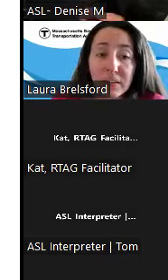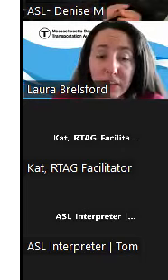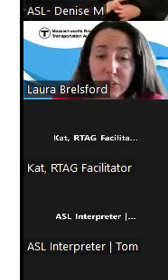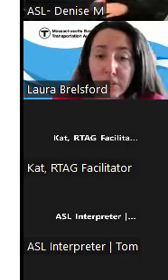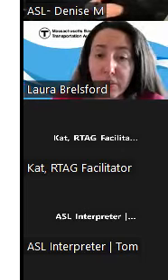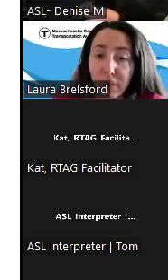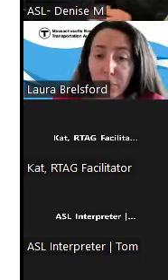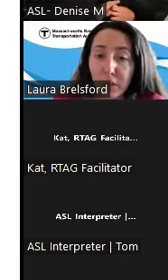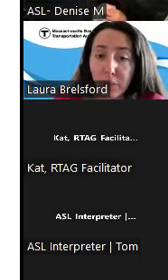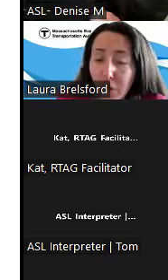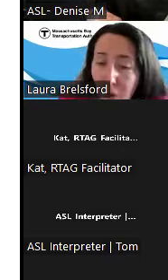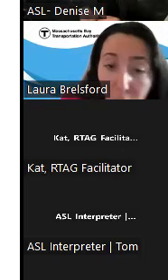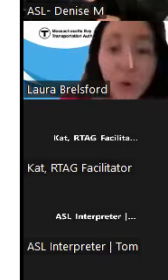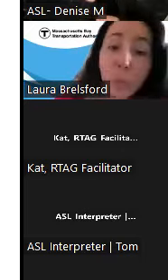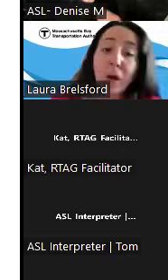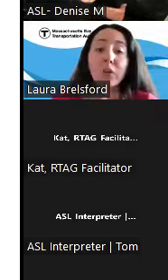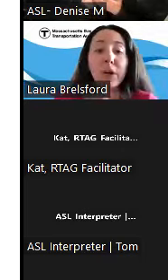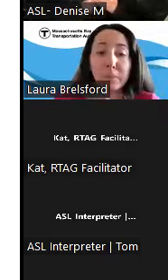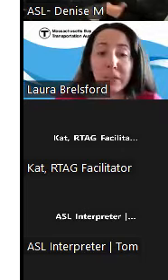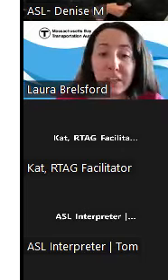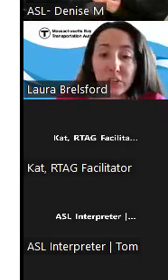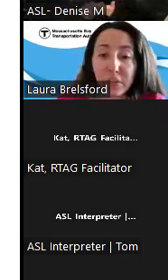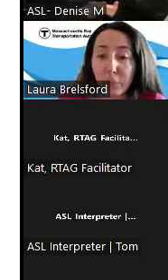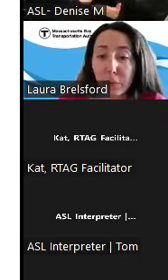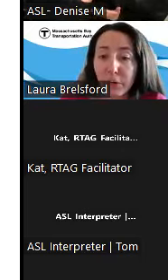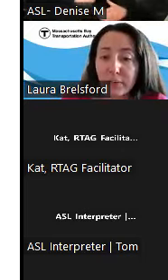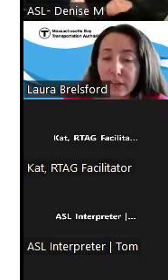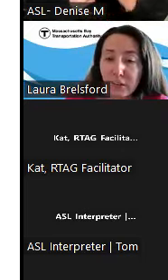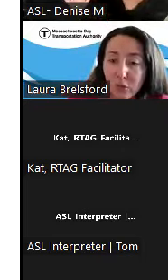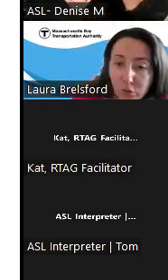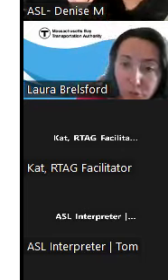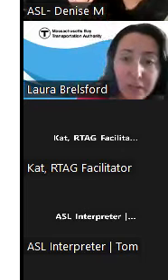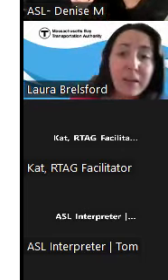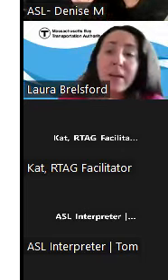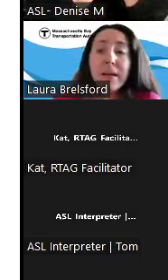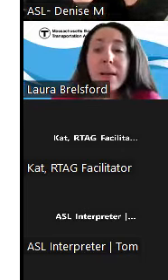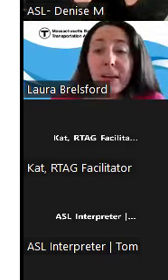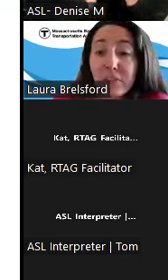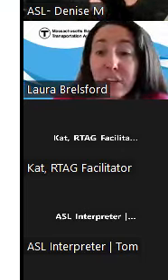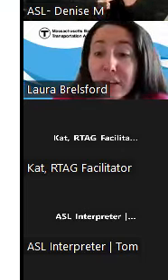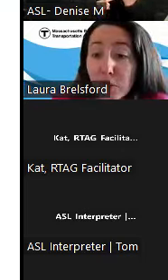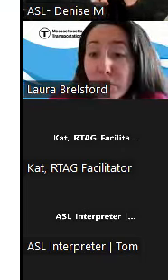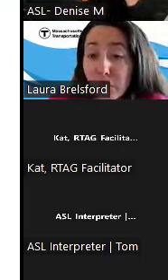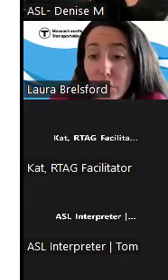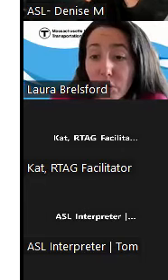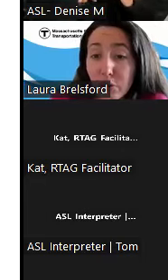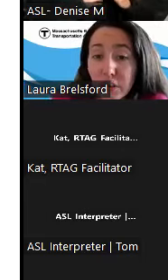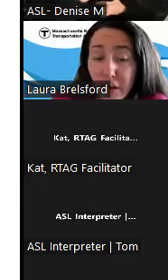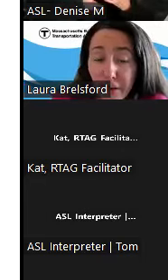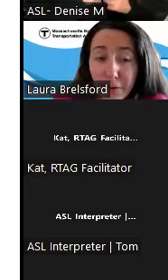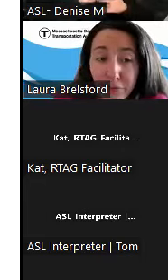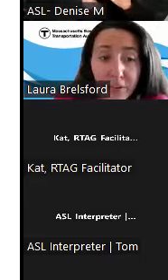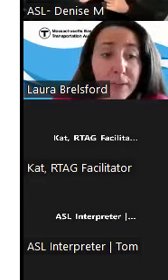One discussion that one recommendation that we were excited to advance was the